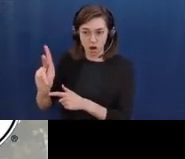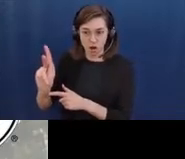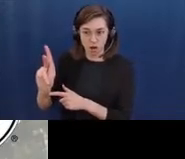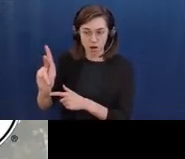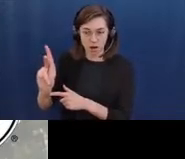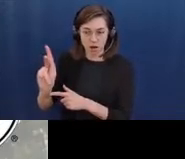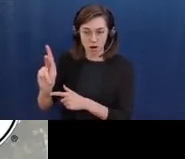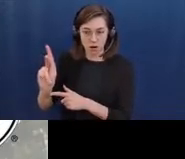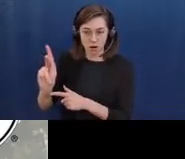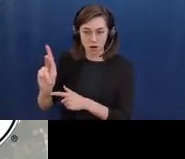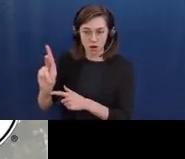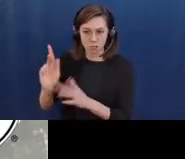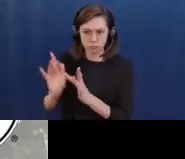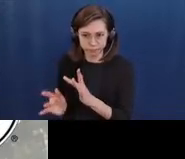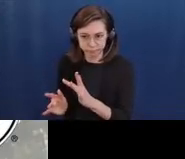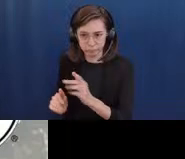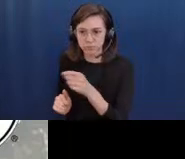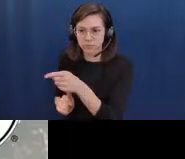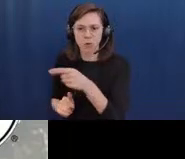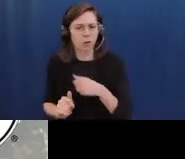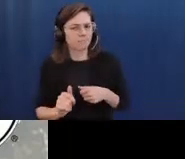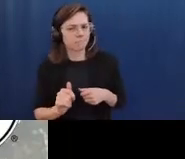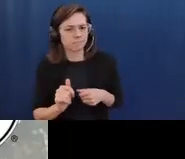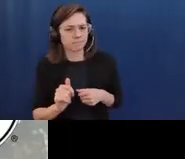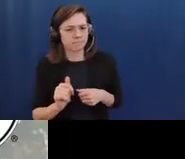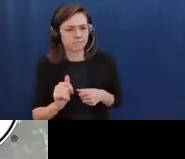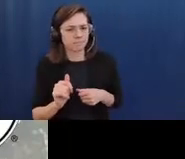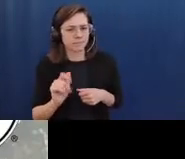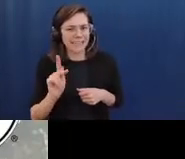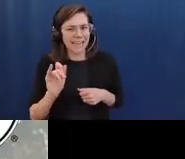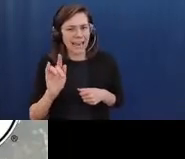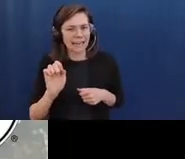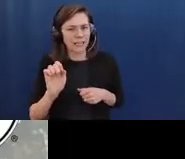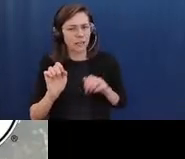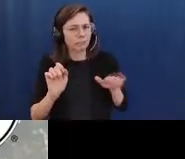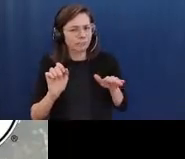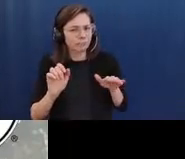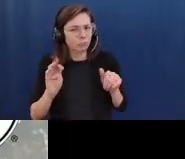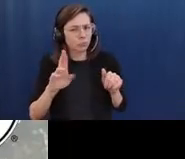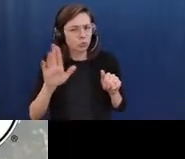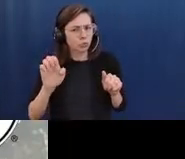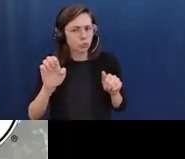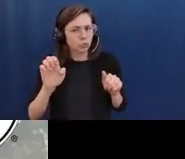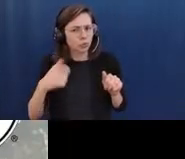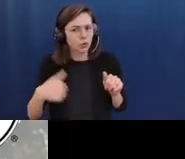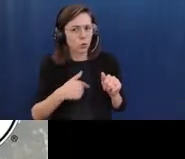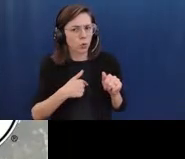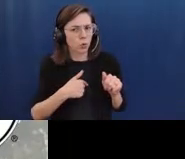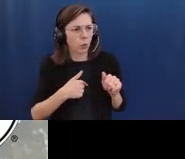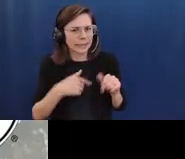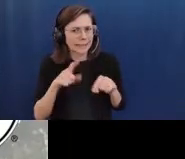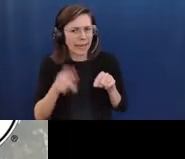Oh, Bruce, we lost you again. We heard the end of Rooster Rock and then your audio went away.